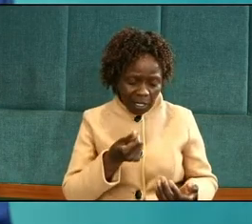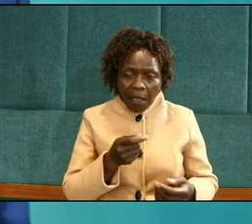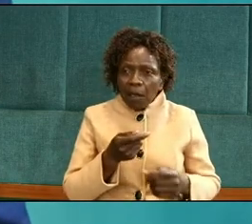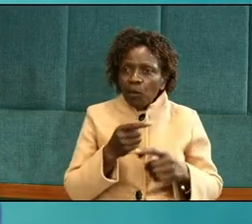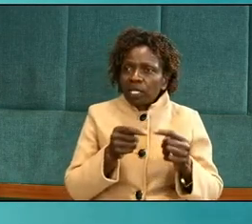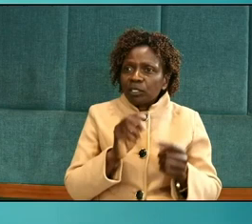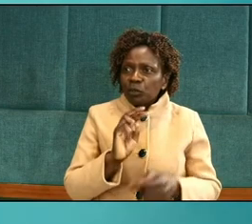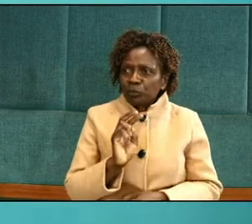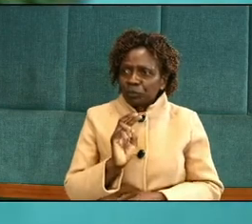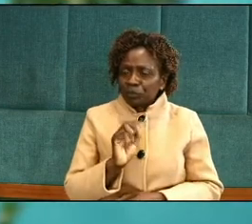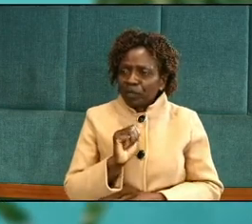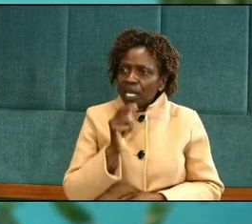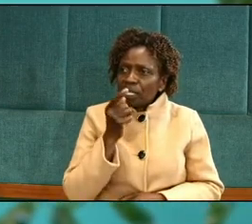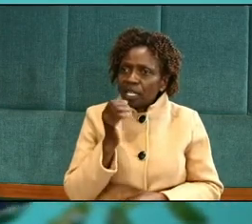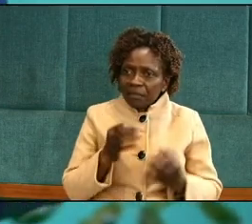it removes,